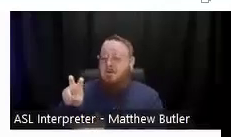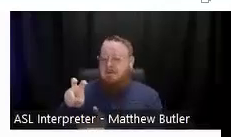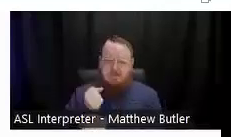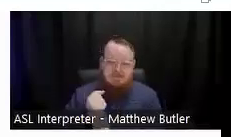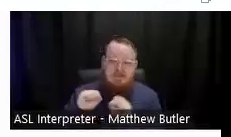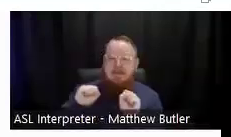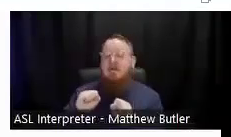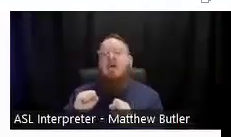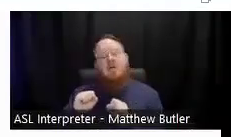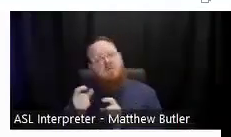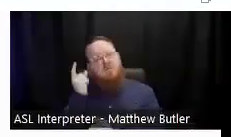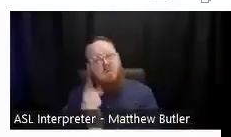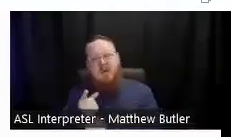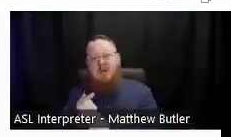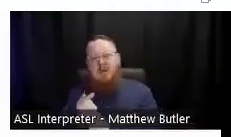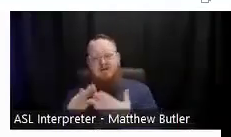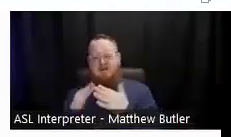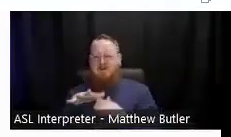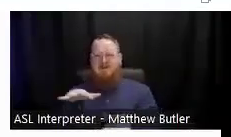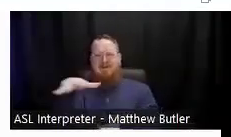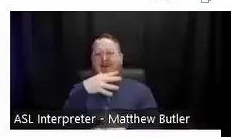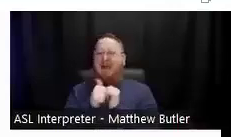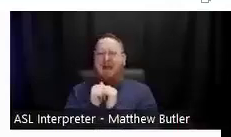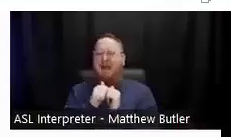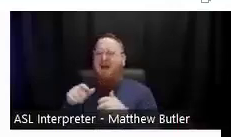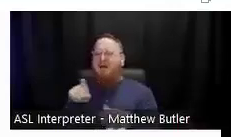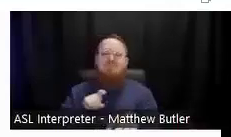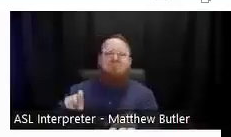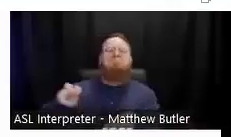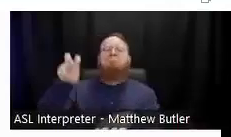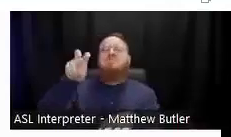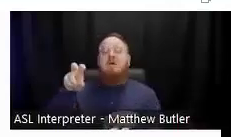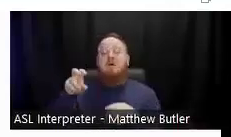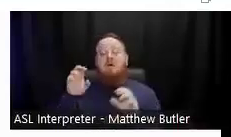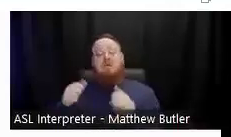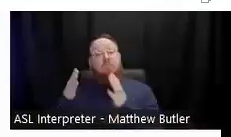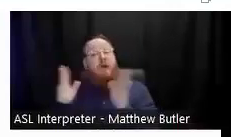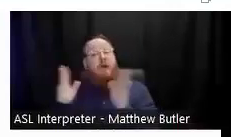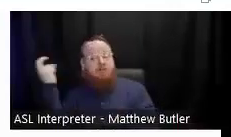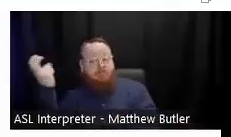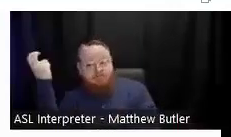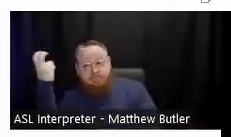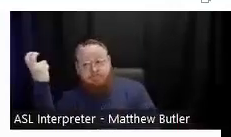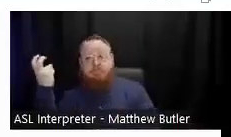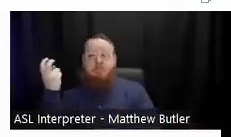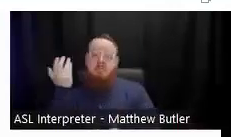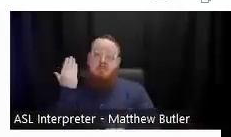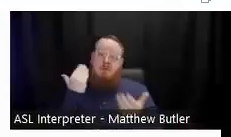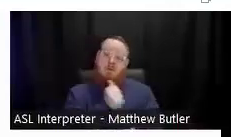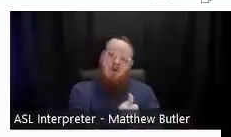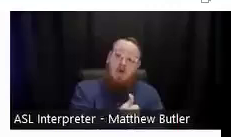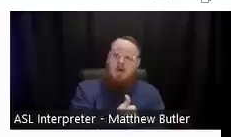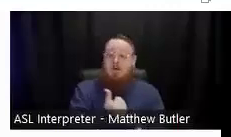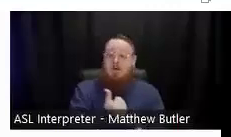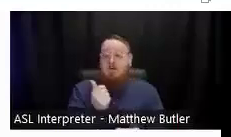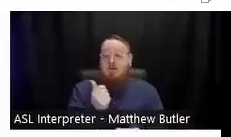around your community? Sometimes that's public transportation. Sometimes it isn't, depending on where you live. So what is